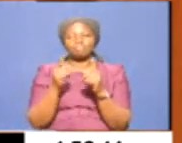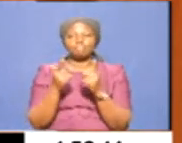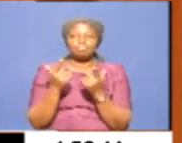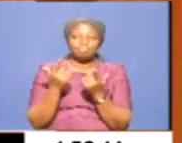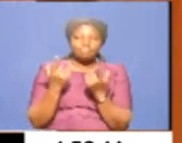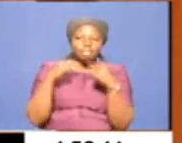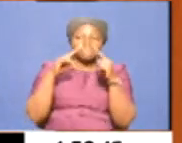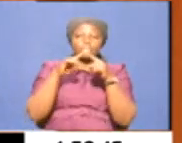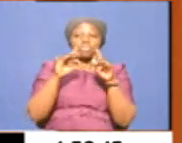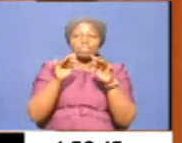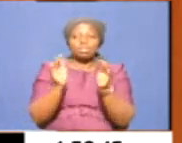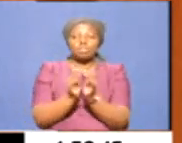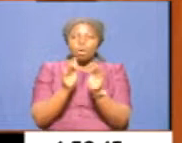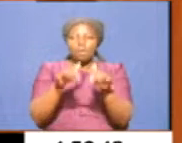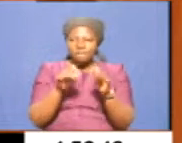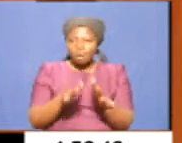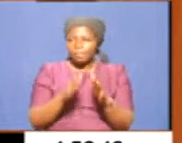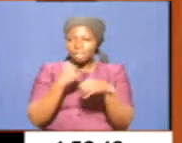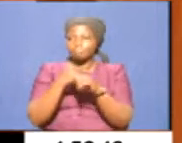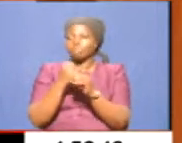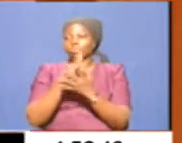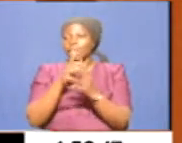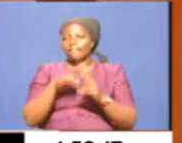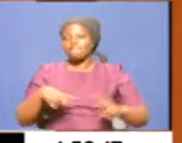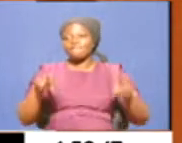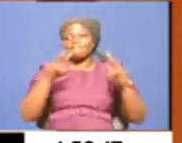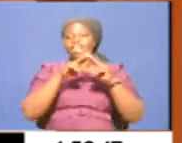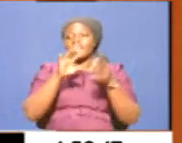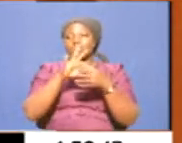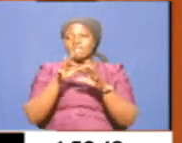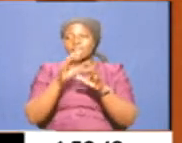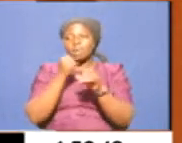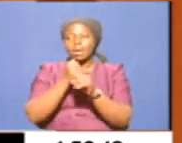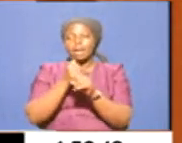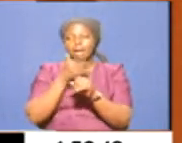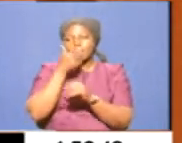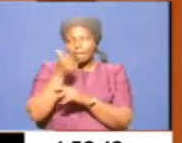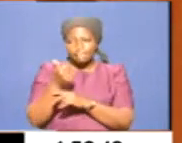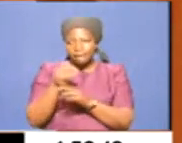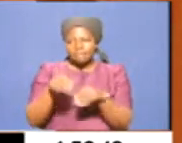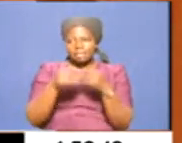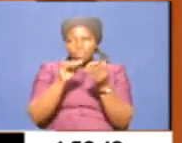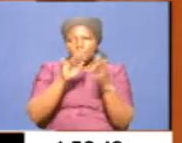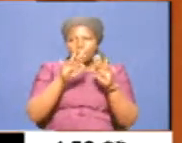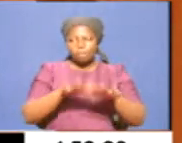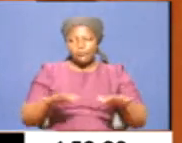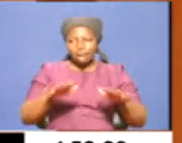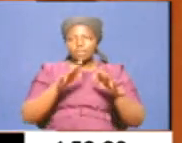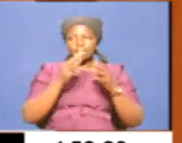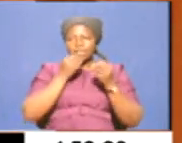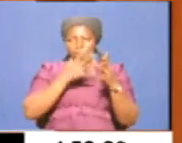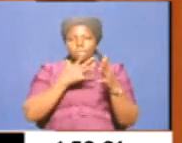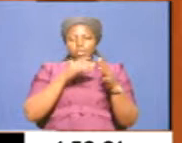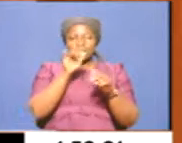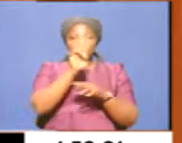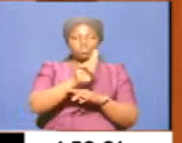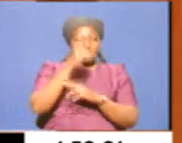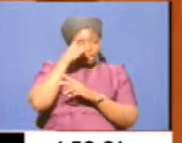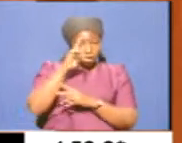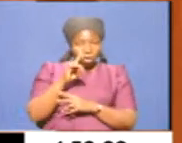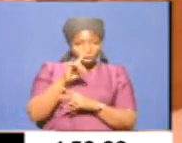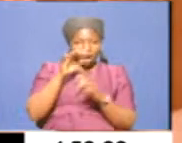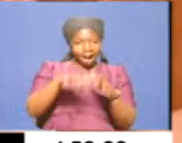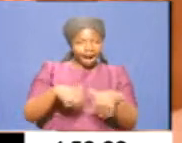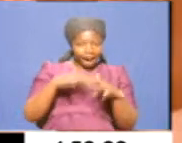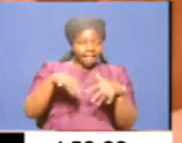up to ensure that our value chains are more efficient, that they provide more market information, that they're used for better extension, you know,